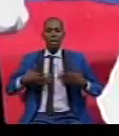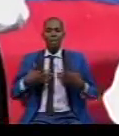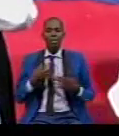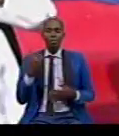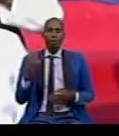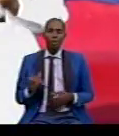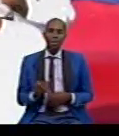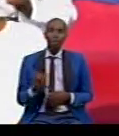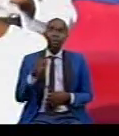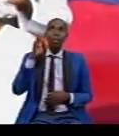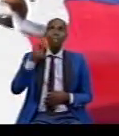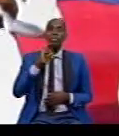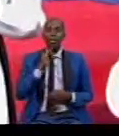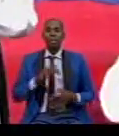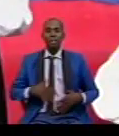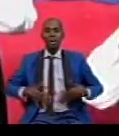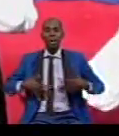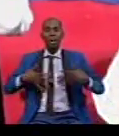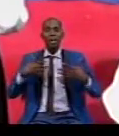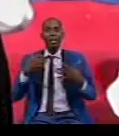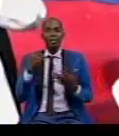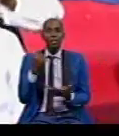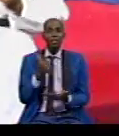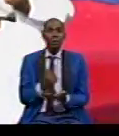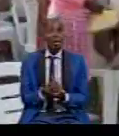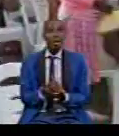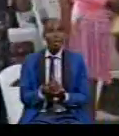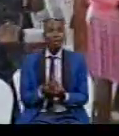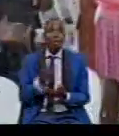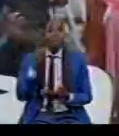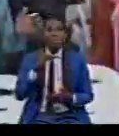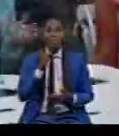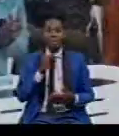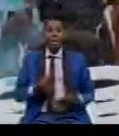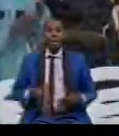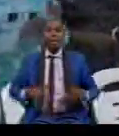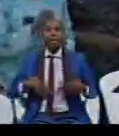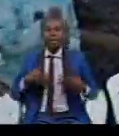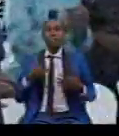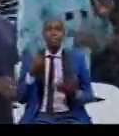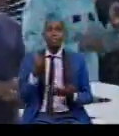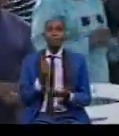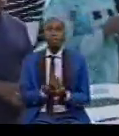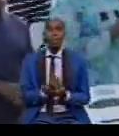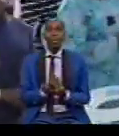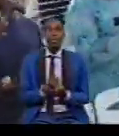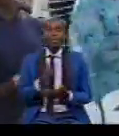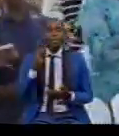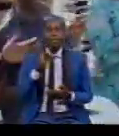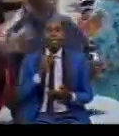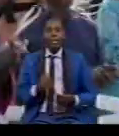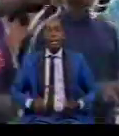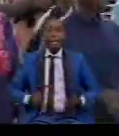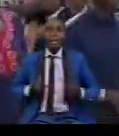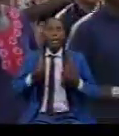name. And power over all the power of the